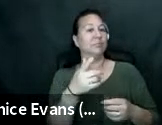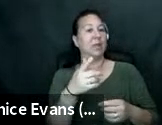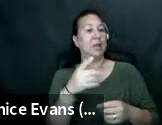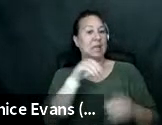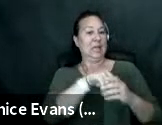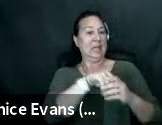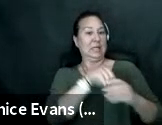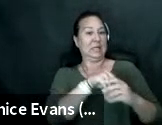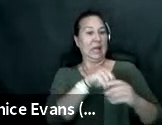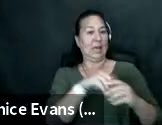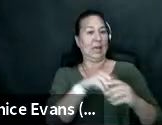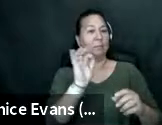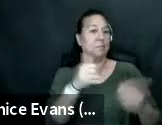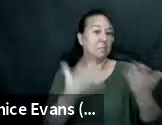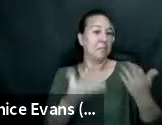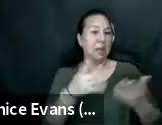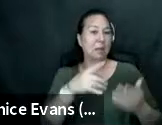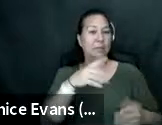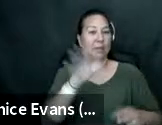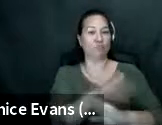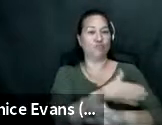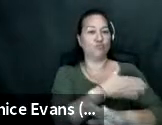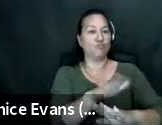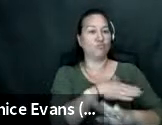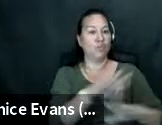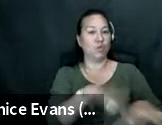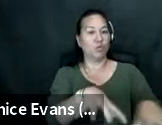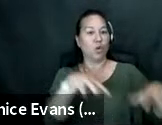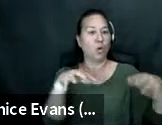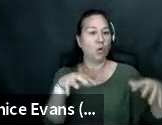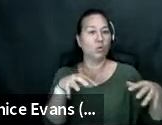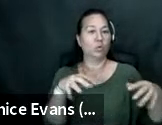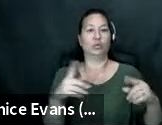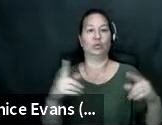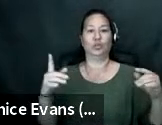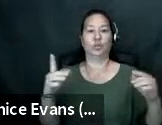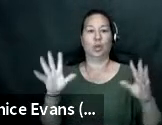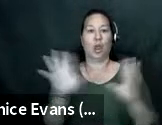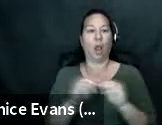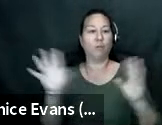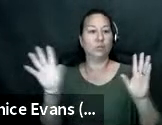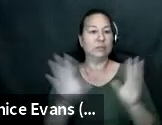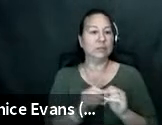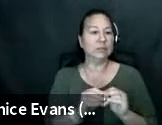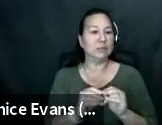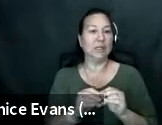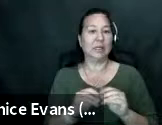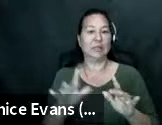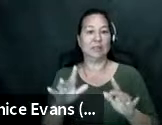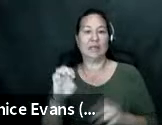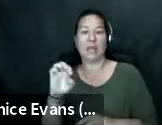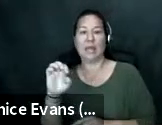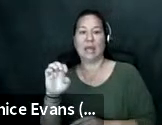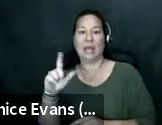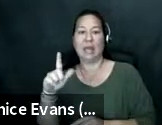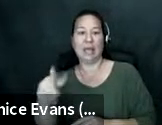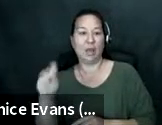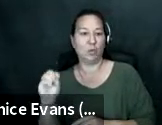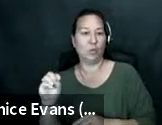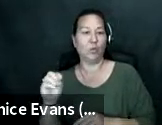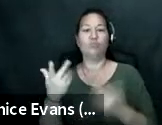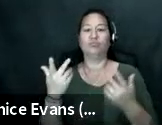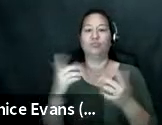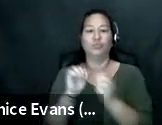In those settings, proof of being fully vaccinated or having a pre-entry negative test